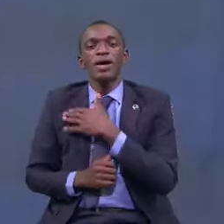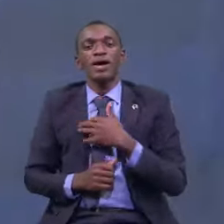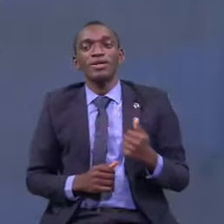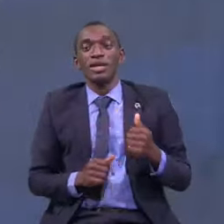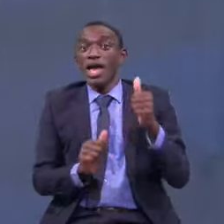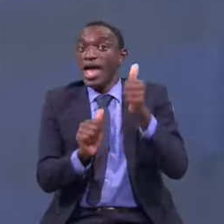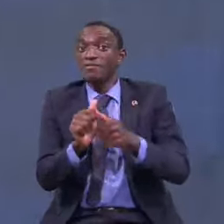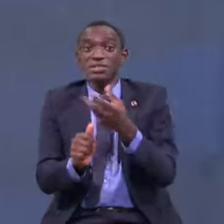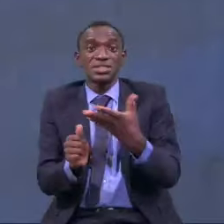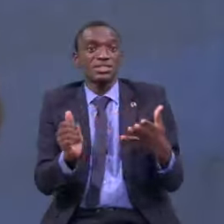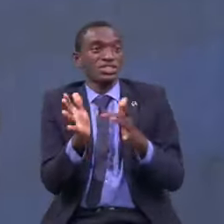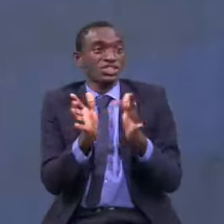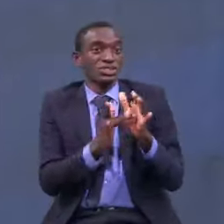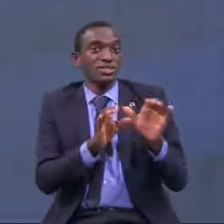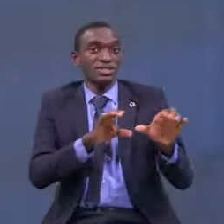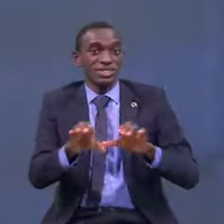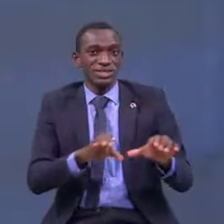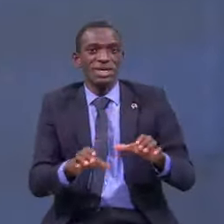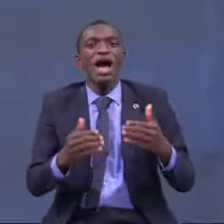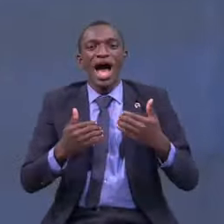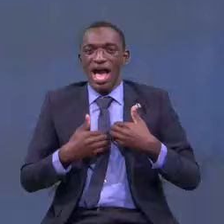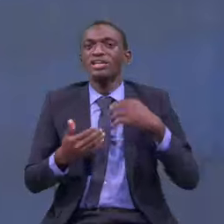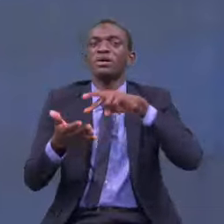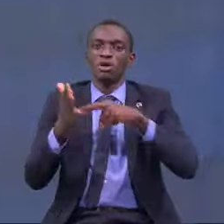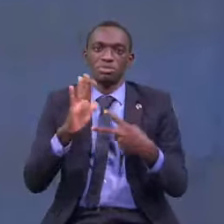Everything Jesus did had a purpose.